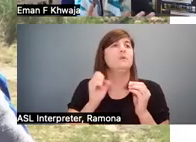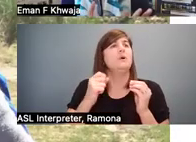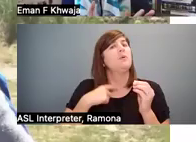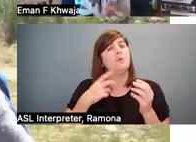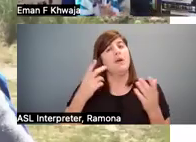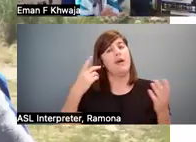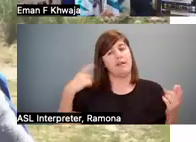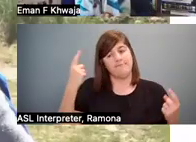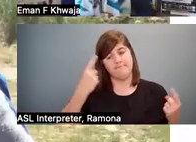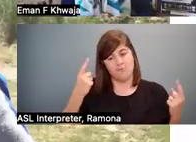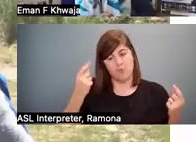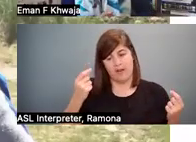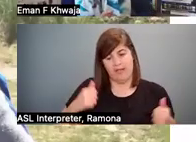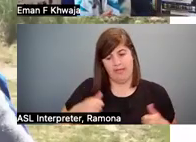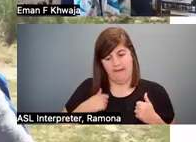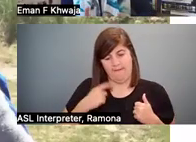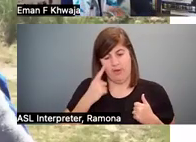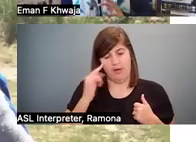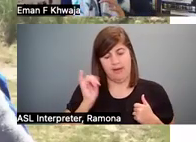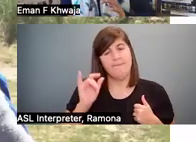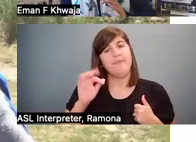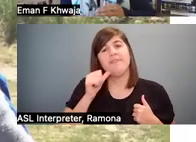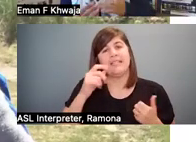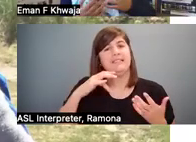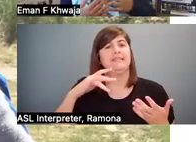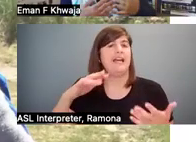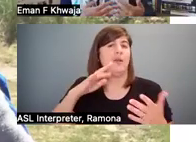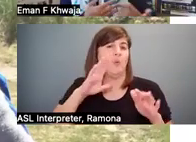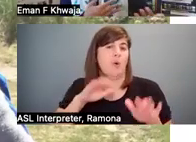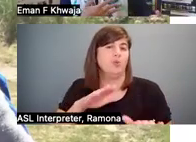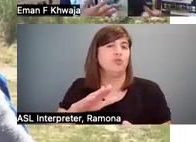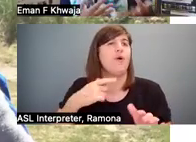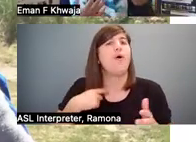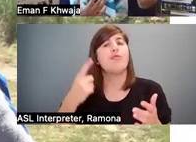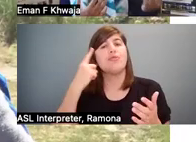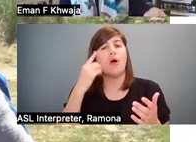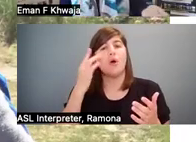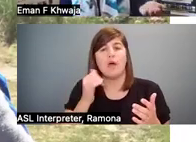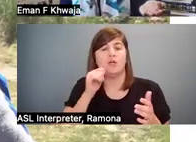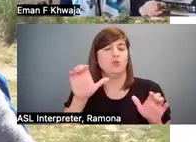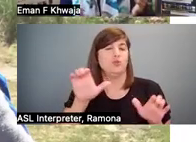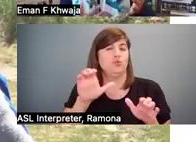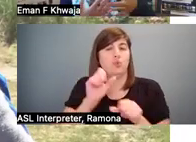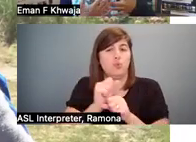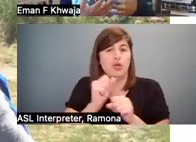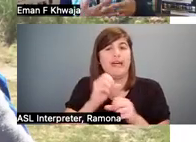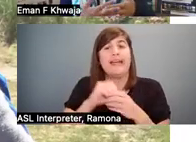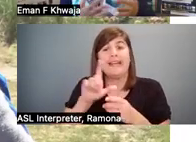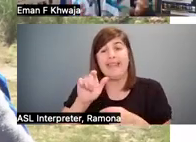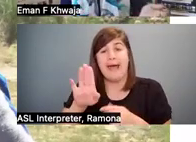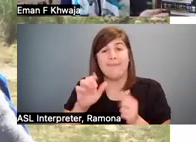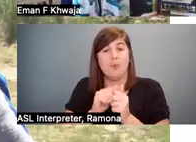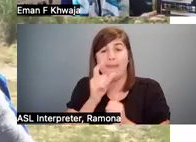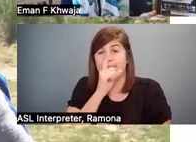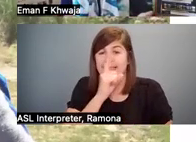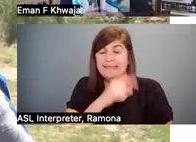even considered what my life would look like if I didn't study things in the ocean, and I decided to go work in a lab with mice. And I